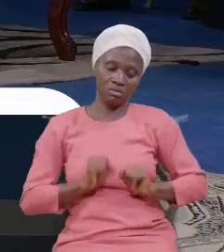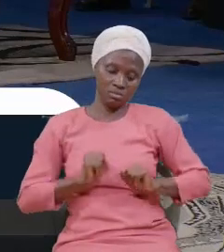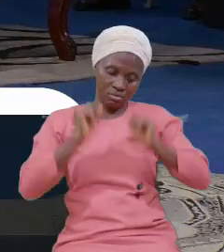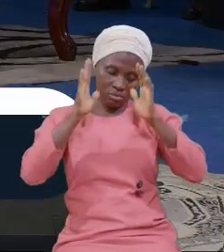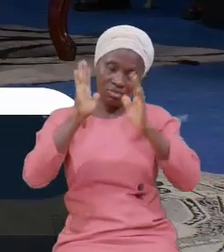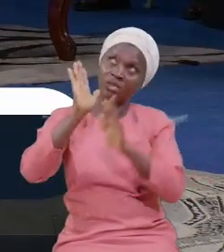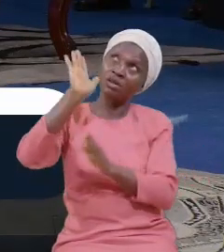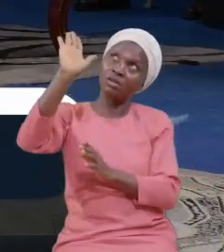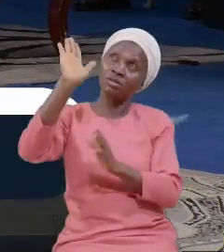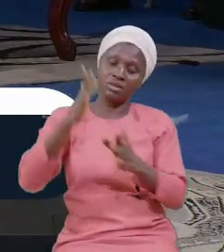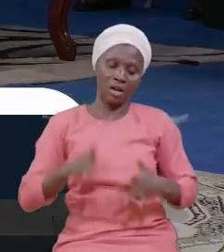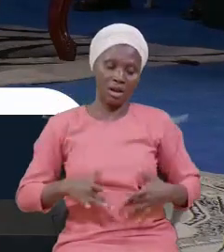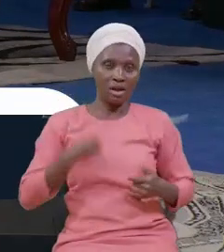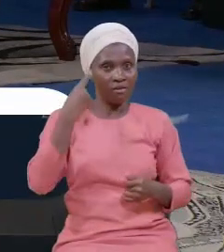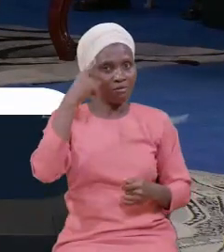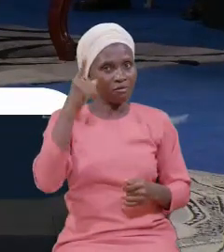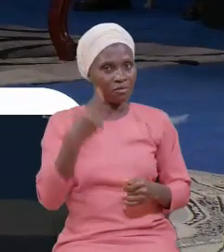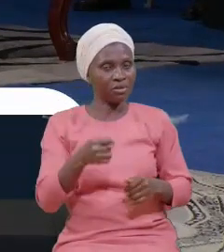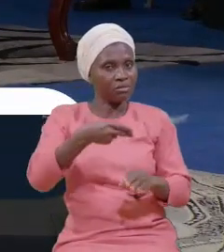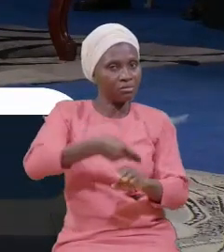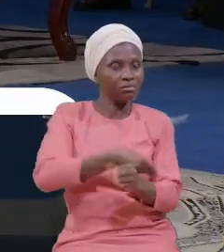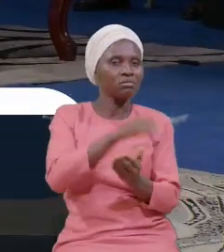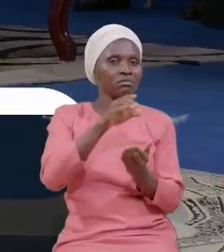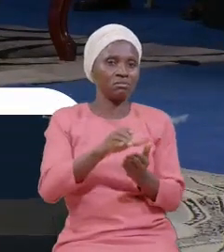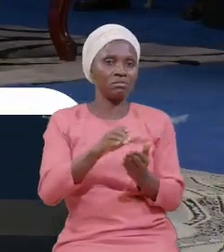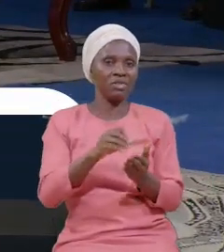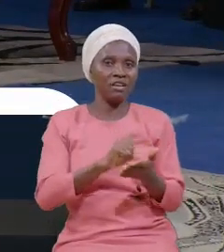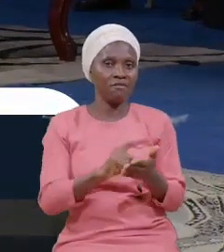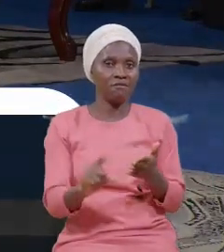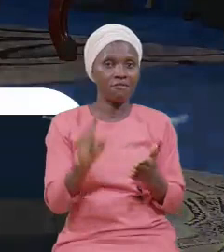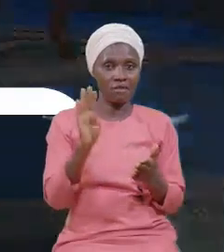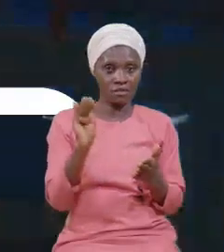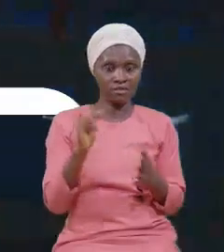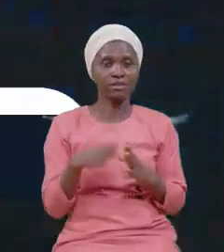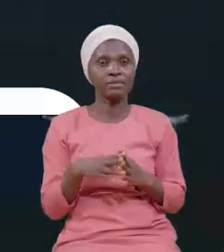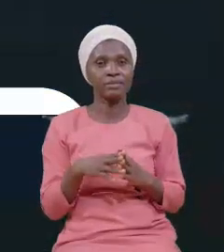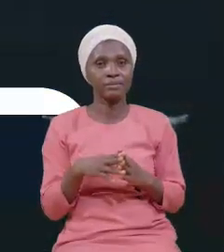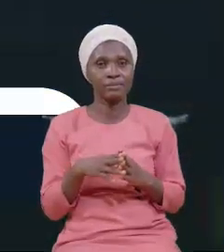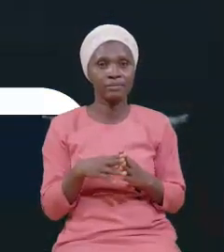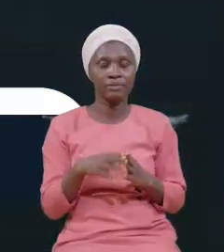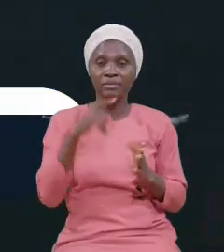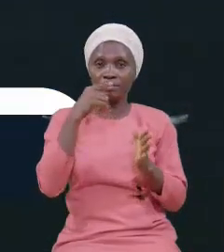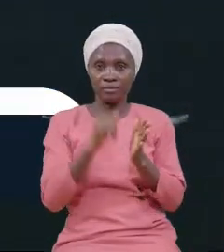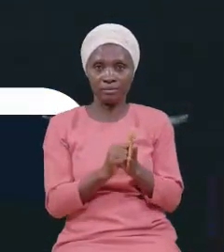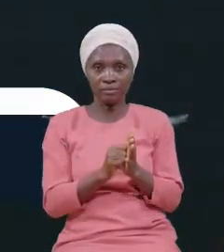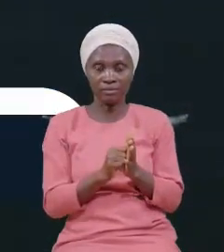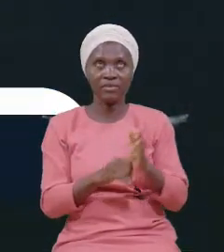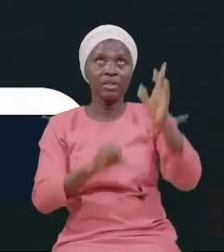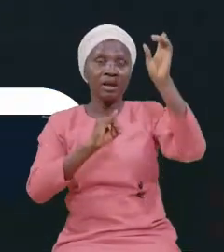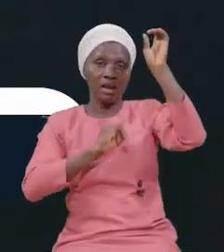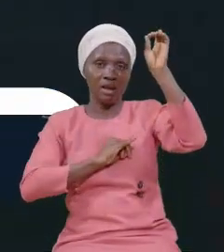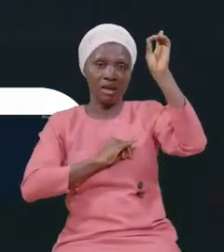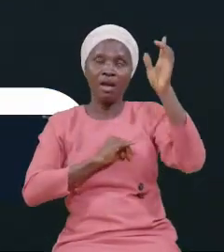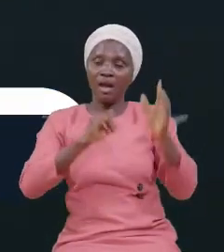the sheep. Look at verse 14. In verse 14, it says, I am the good